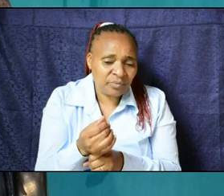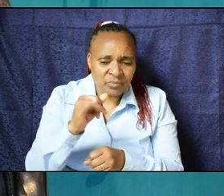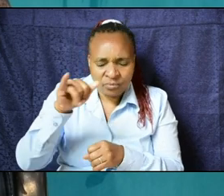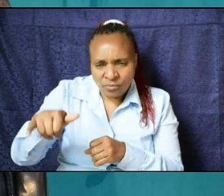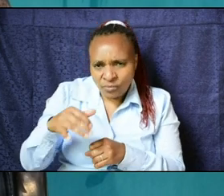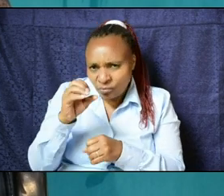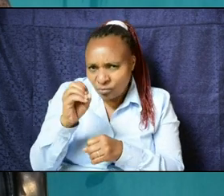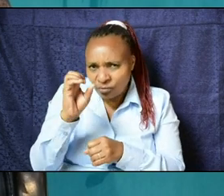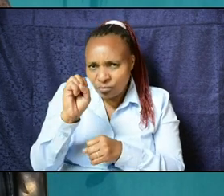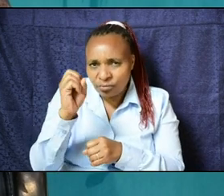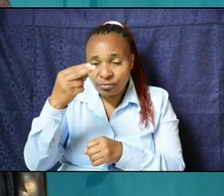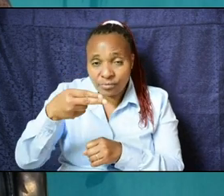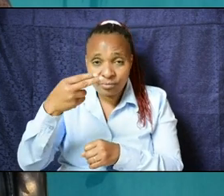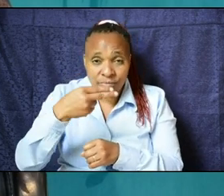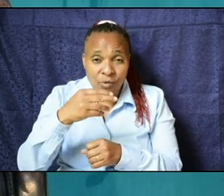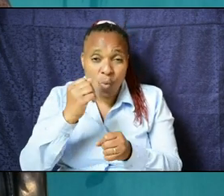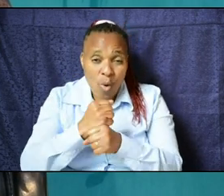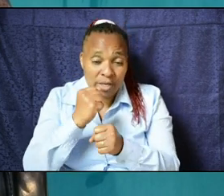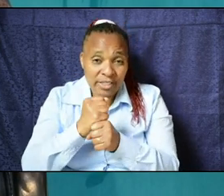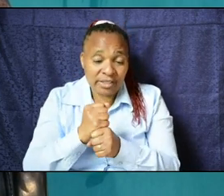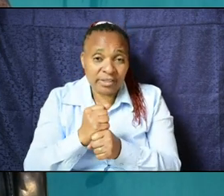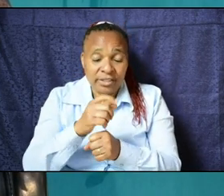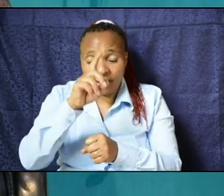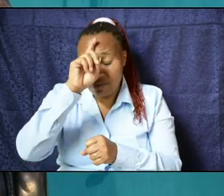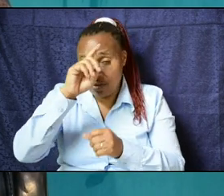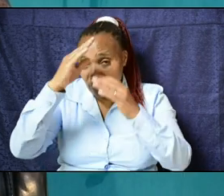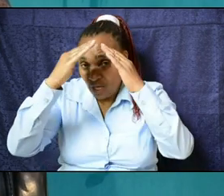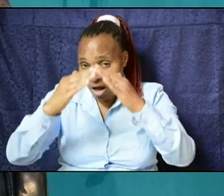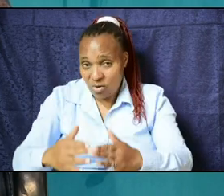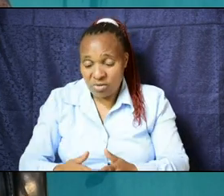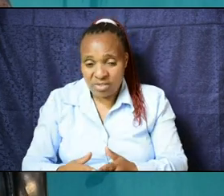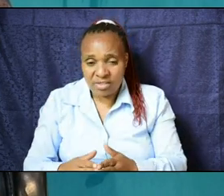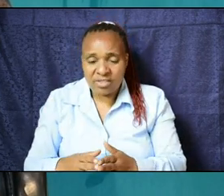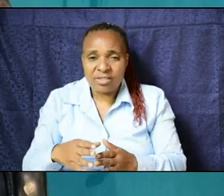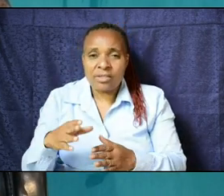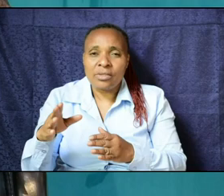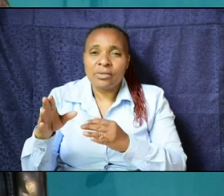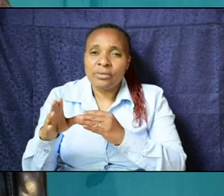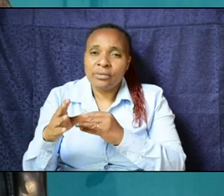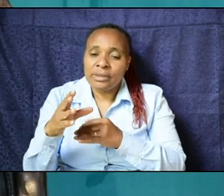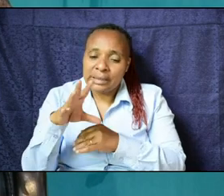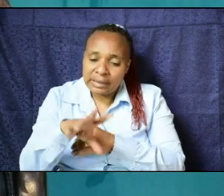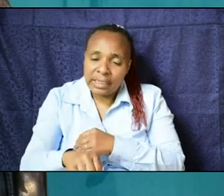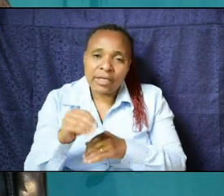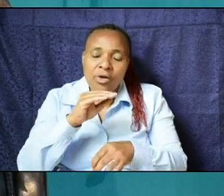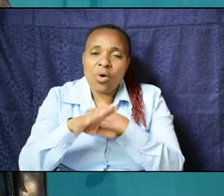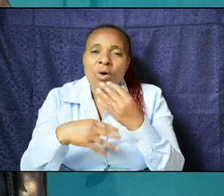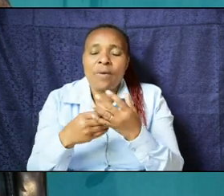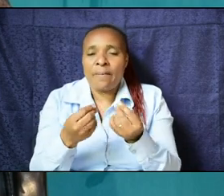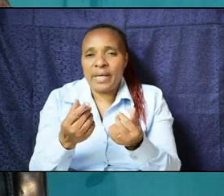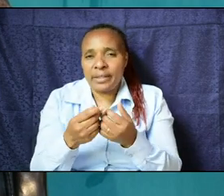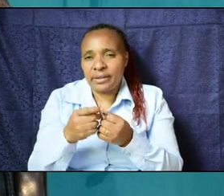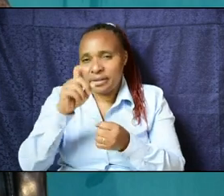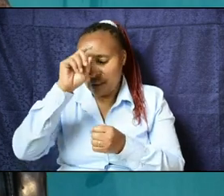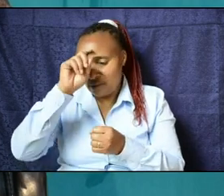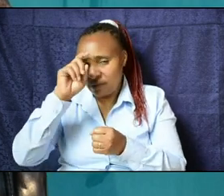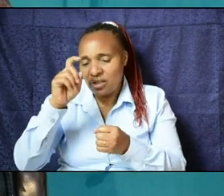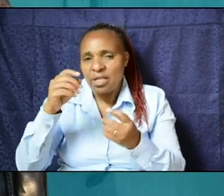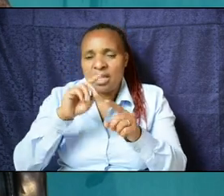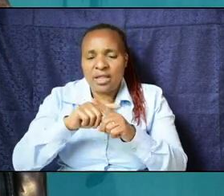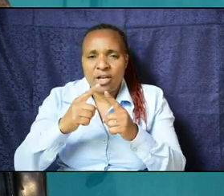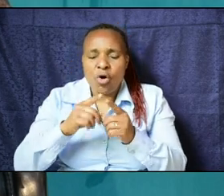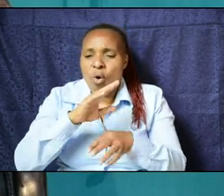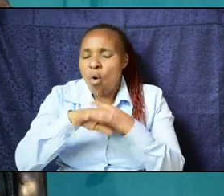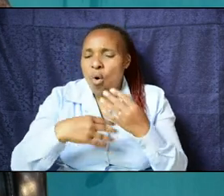Pharaoh's behalf, he had taken all the money that the Egyptians had and all the wealth. He had acquired